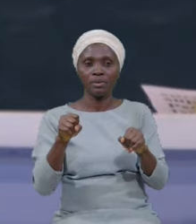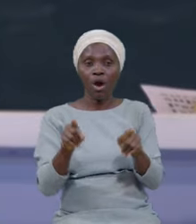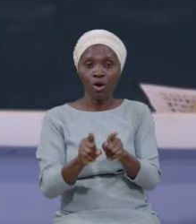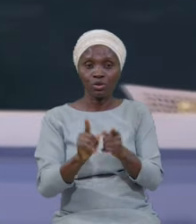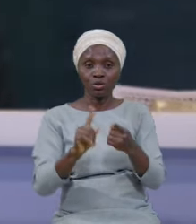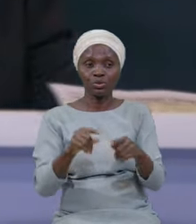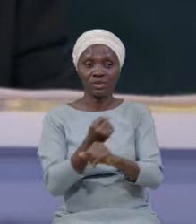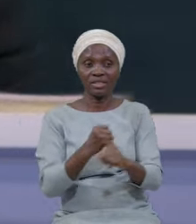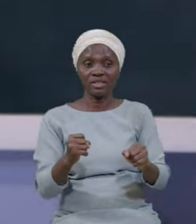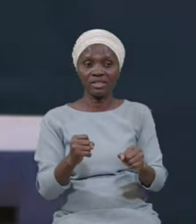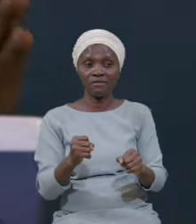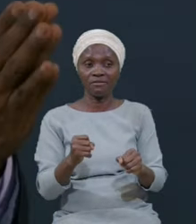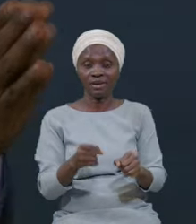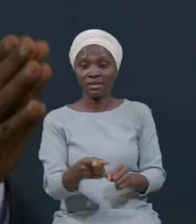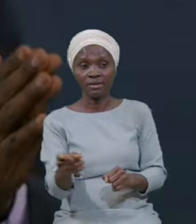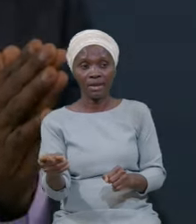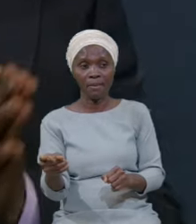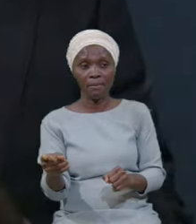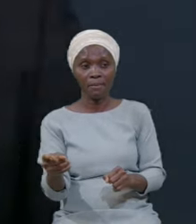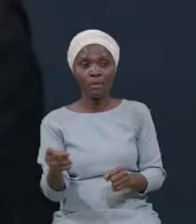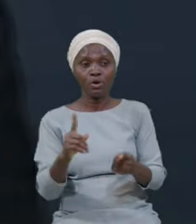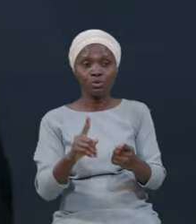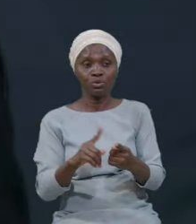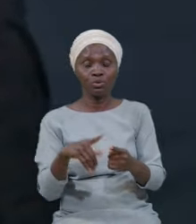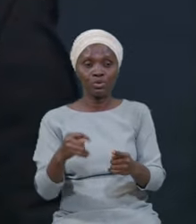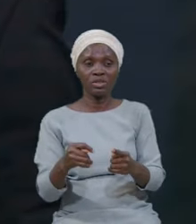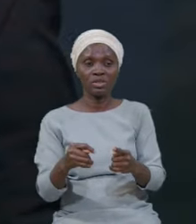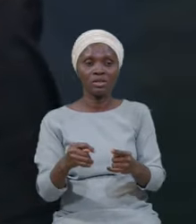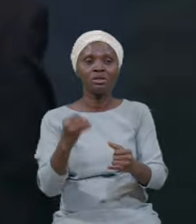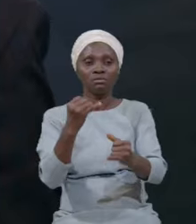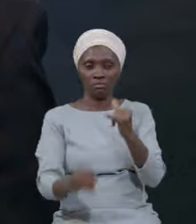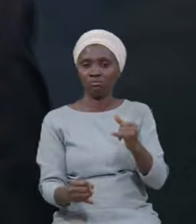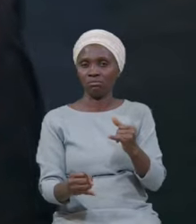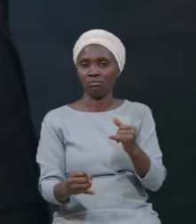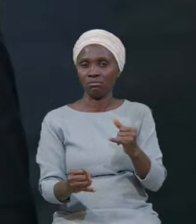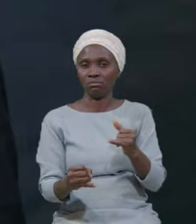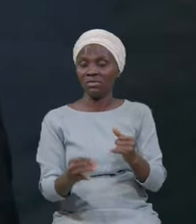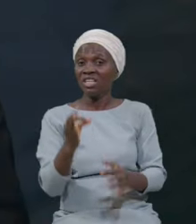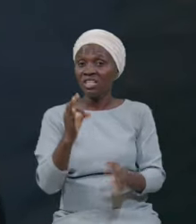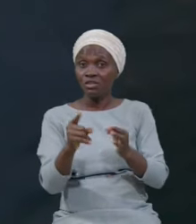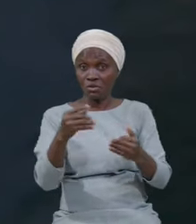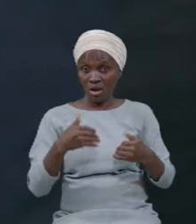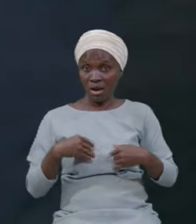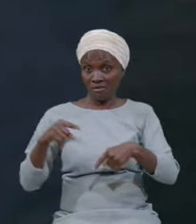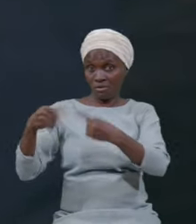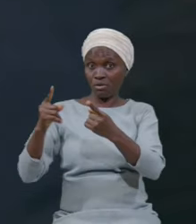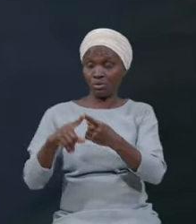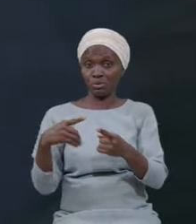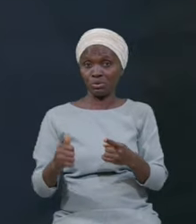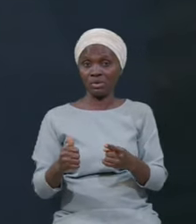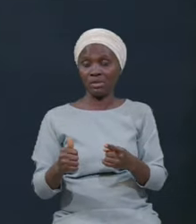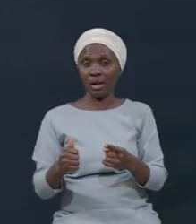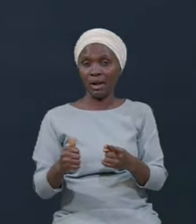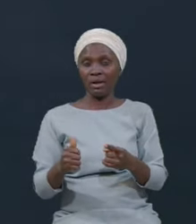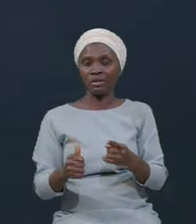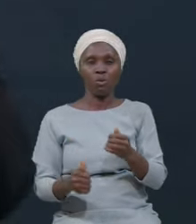them to the uttermost. If you've gone to the uttermost in sinfulness, he is able